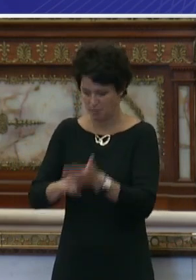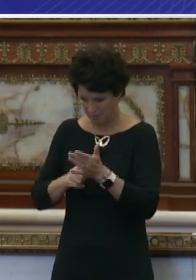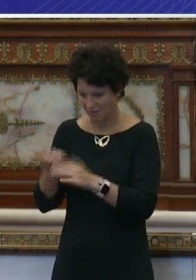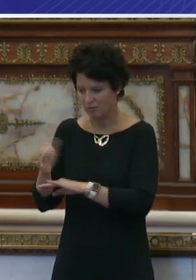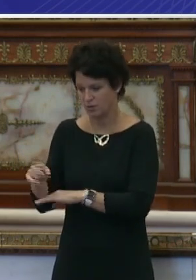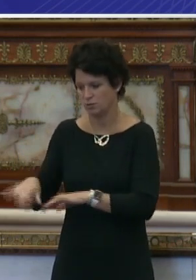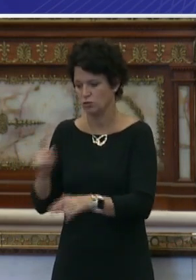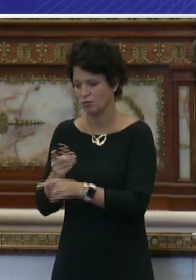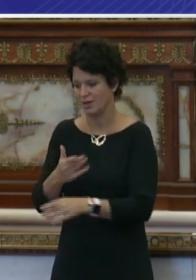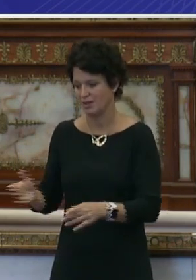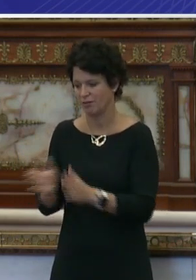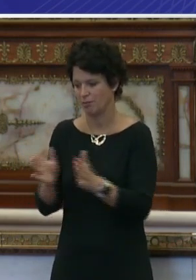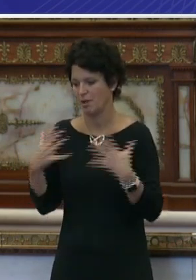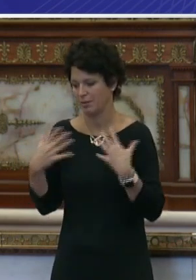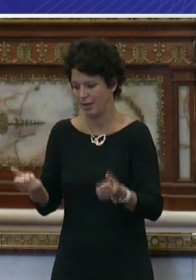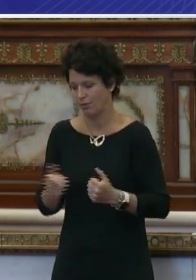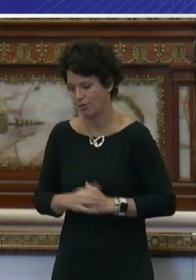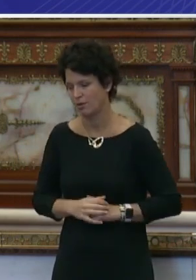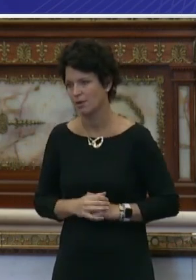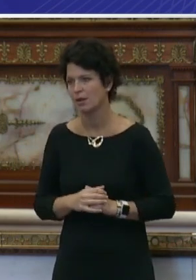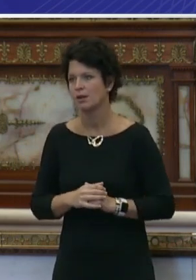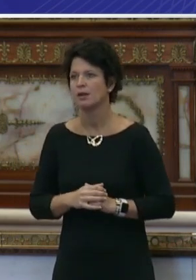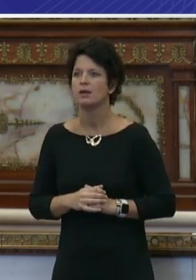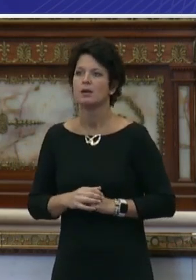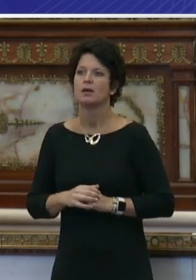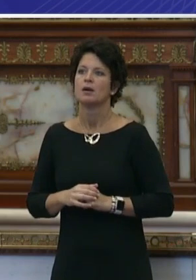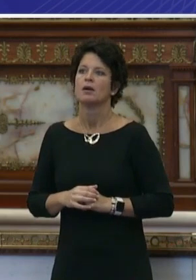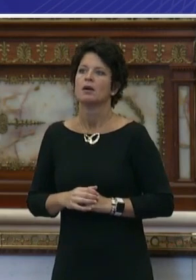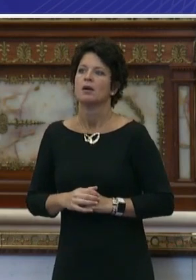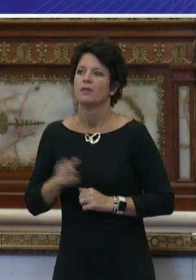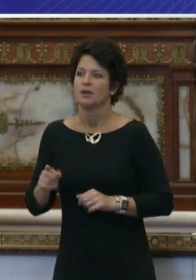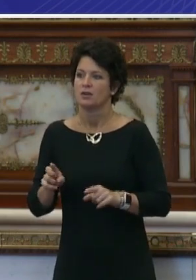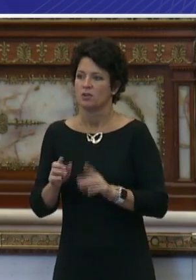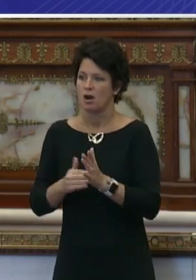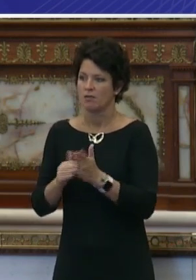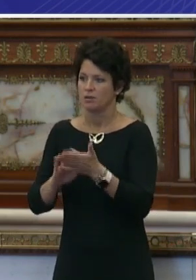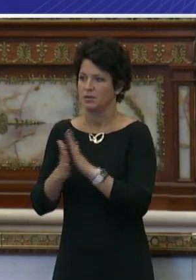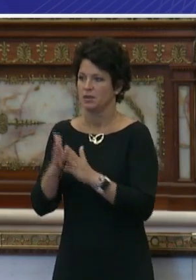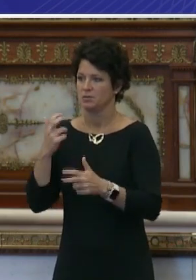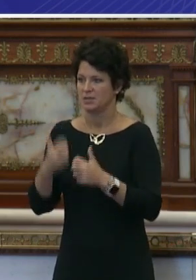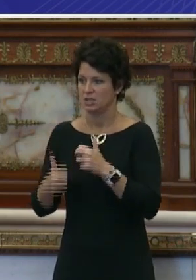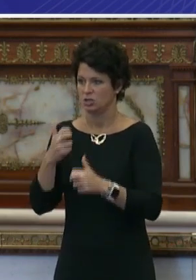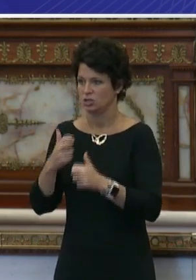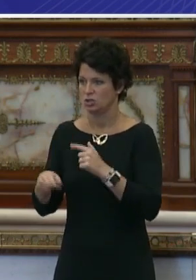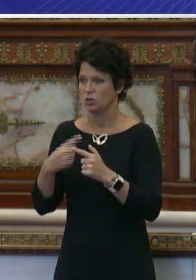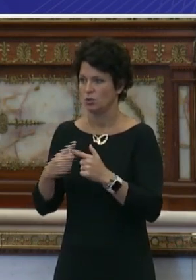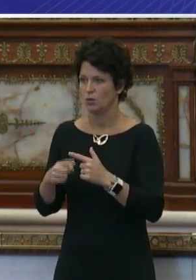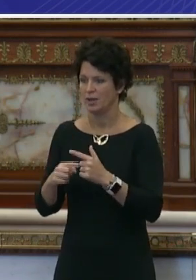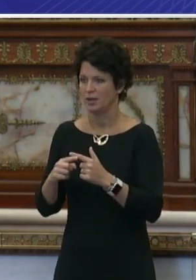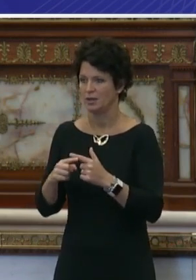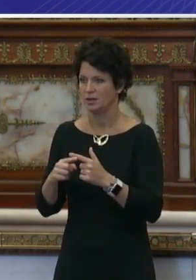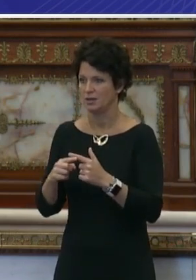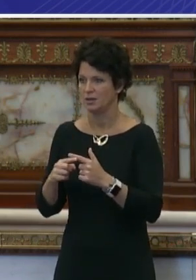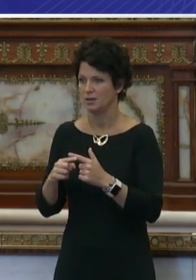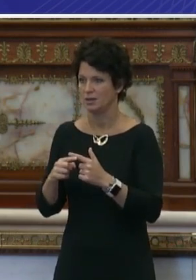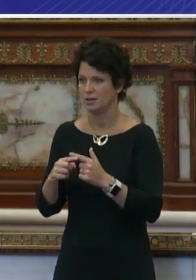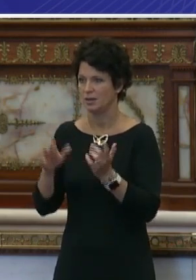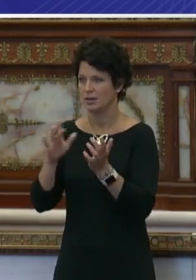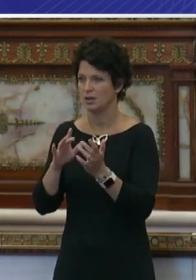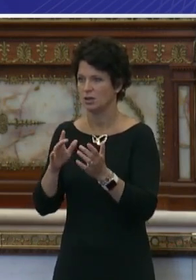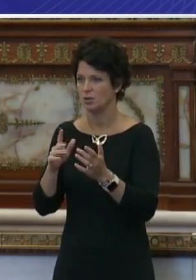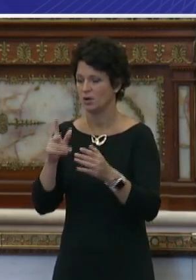interest of public health. And this often becomes an issue when exploitative measures and